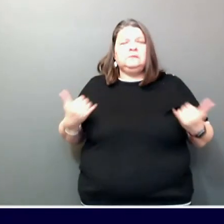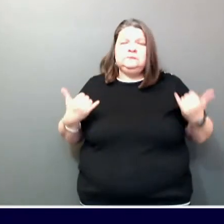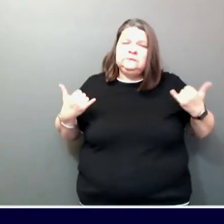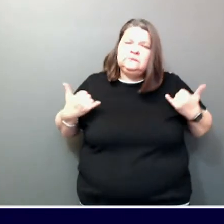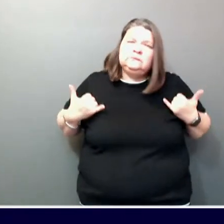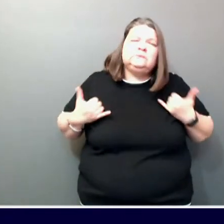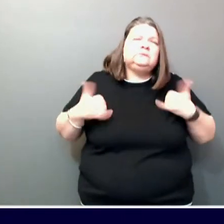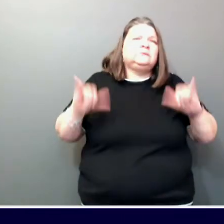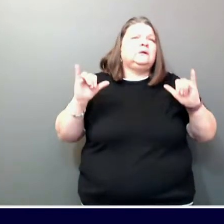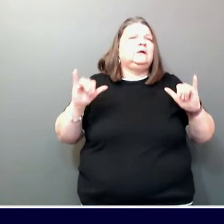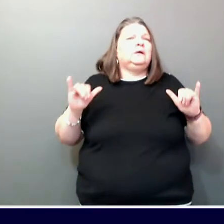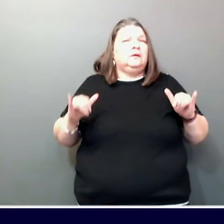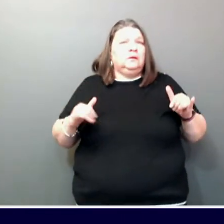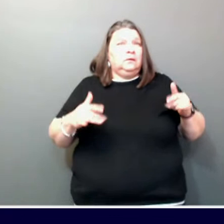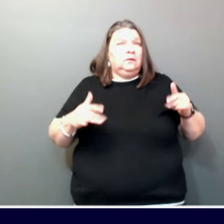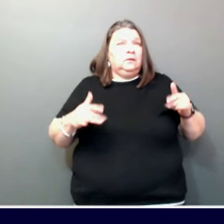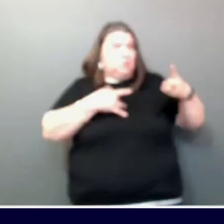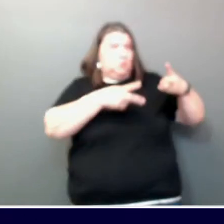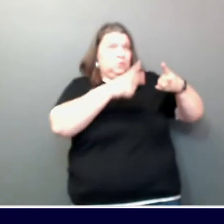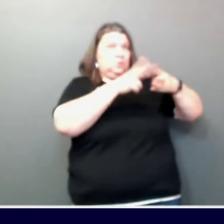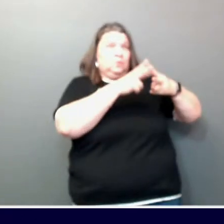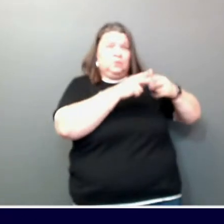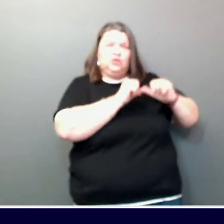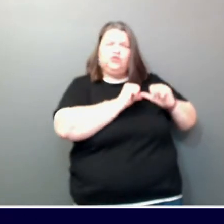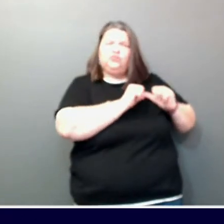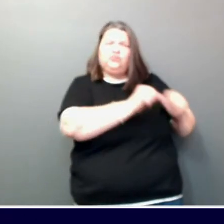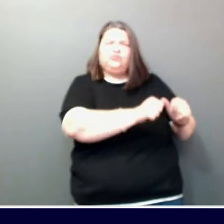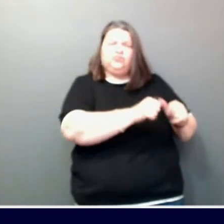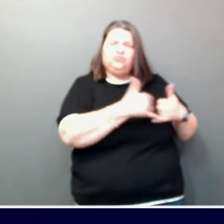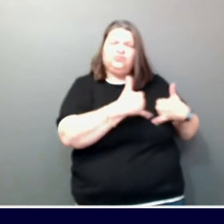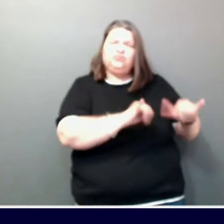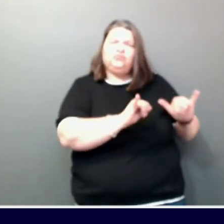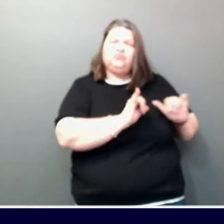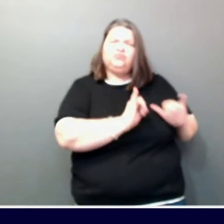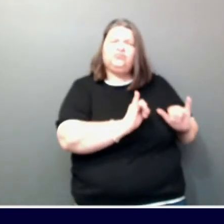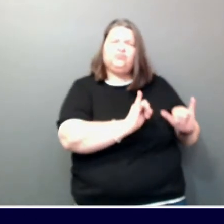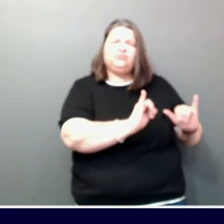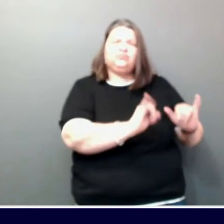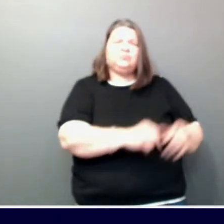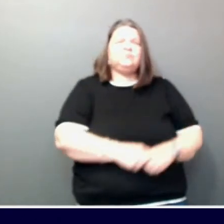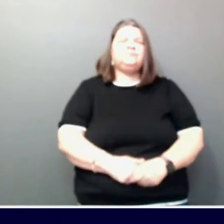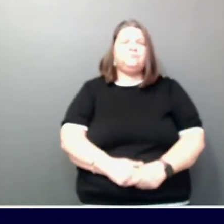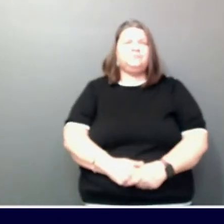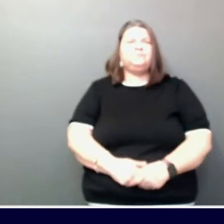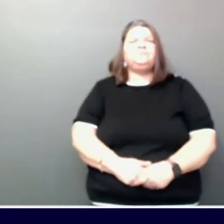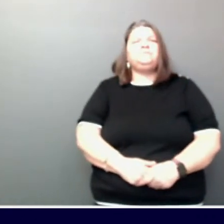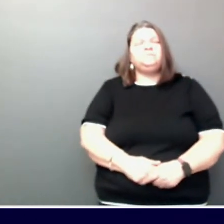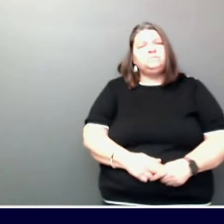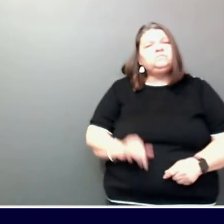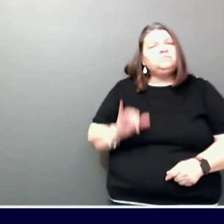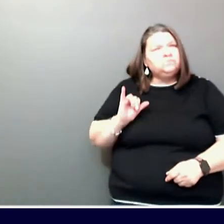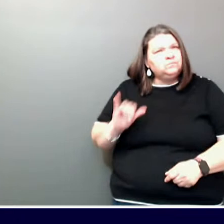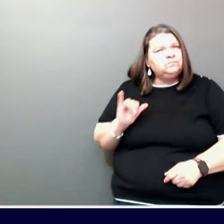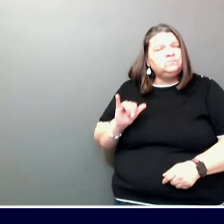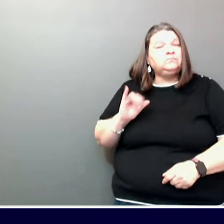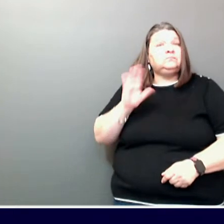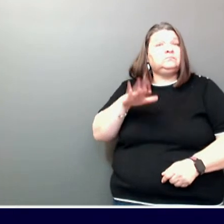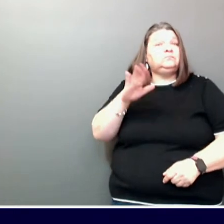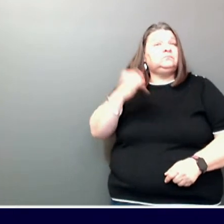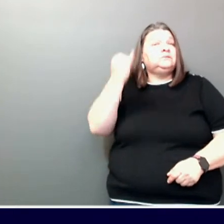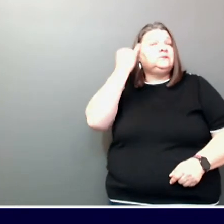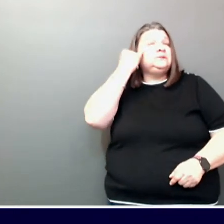will provide good and long-lasting immunity. So if someone got Moderna or Pfizer for their initial